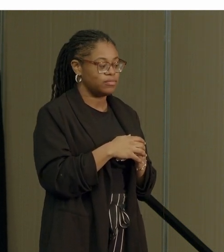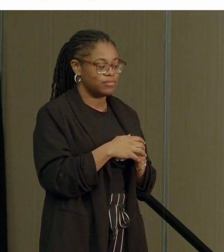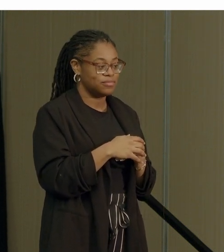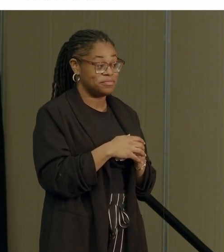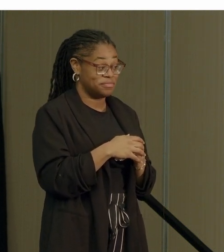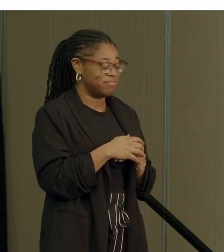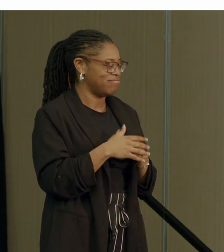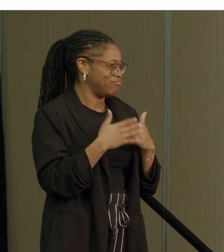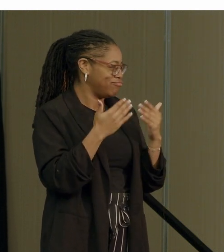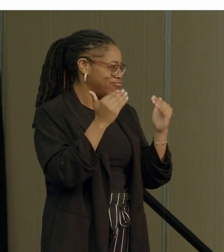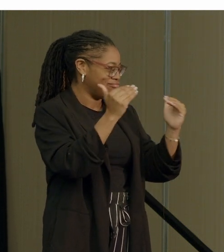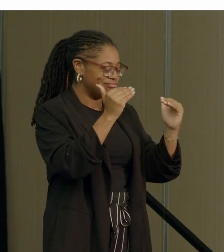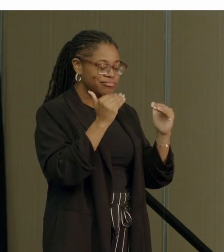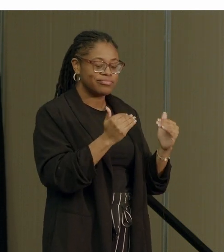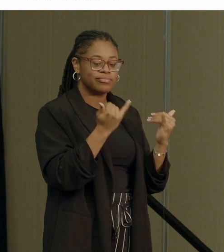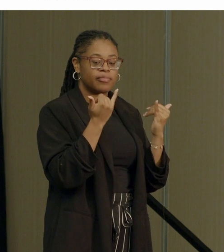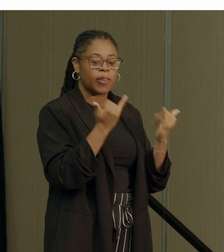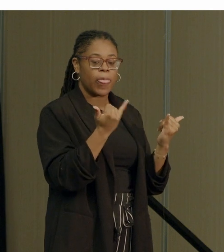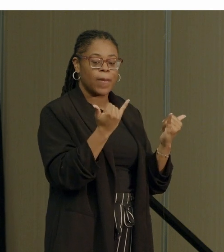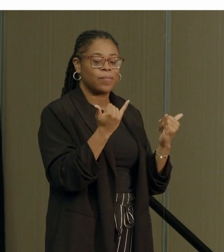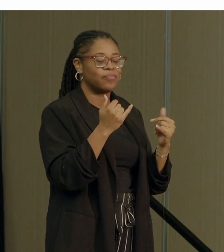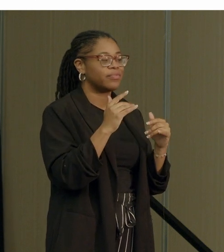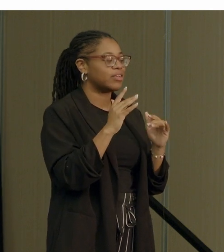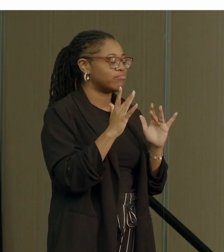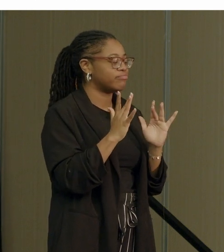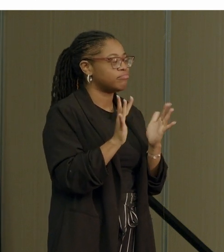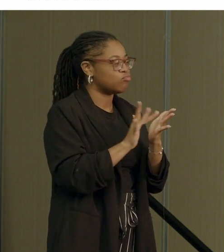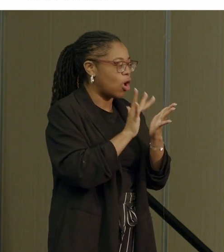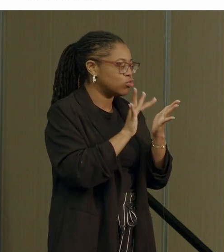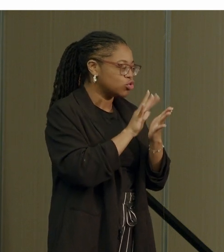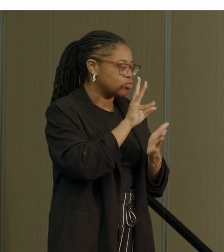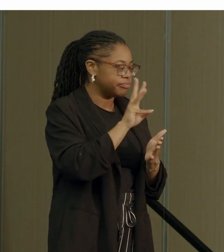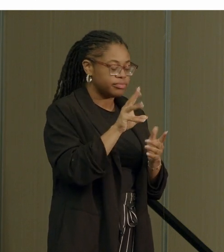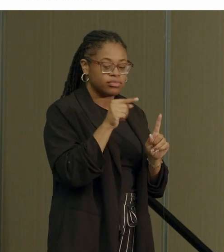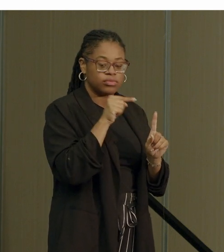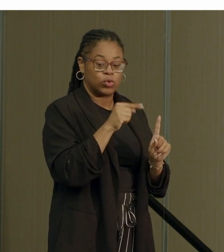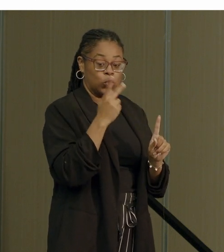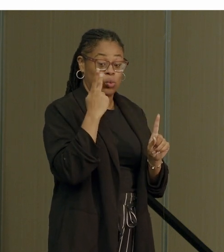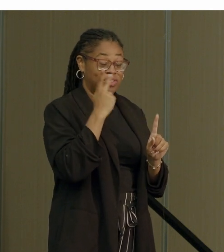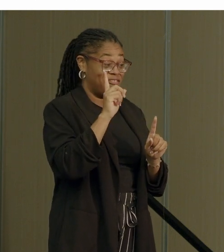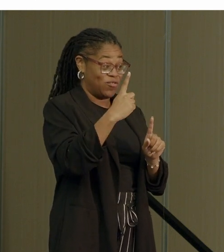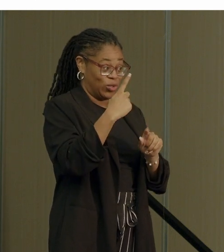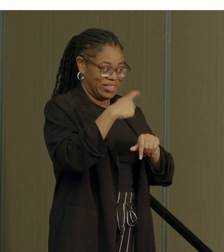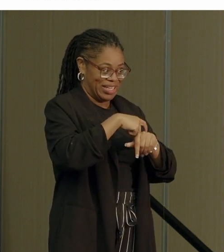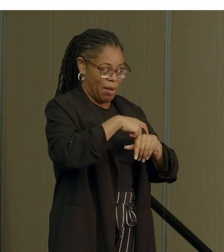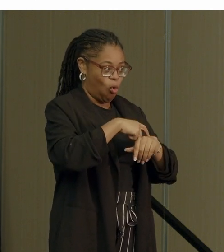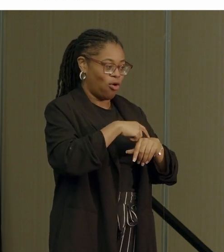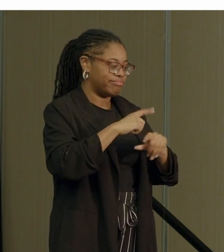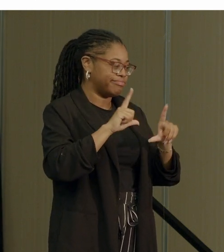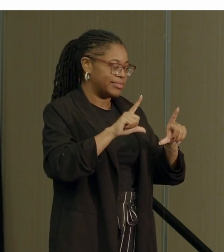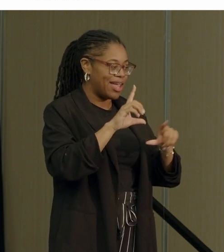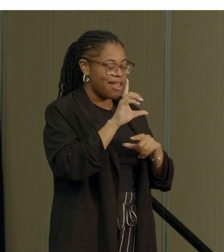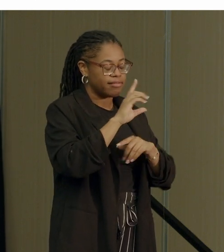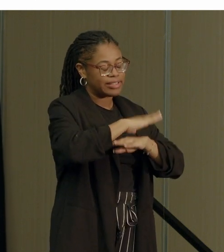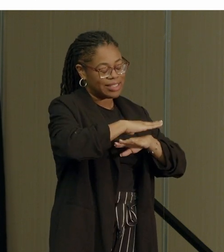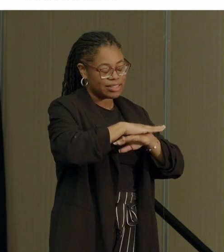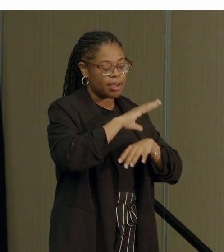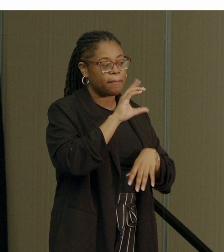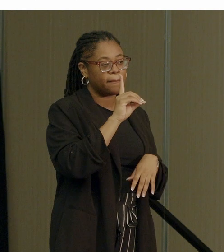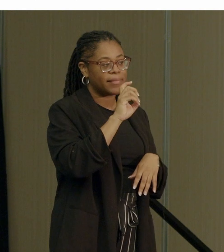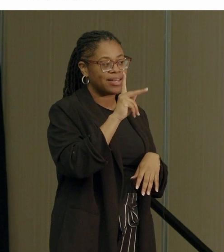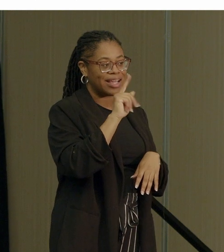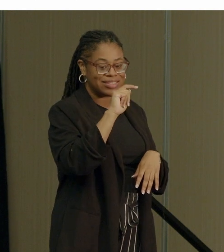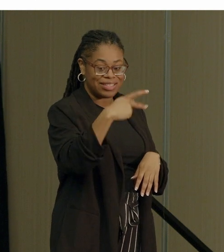Let me jump to the browser now. For the first time on desktop, we are bringing Google's natural